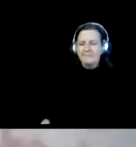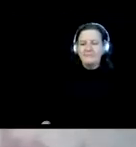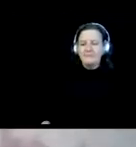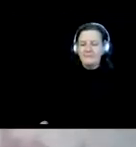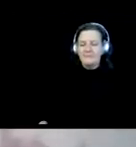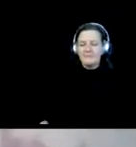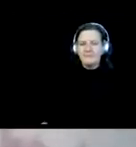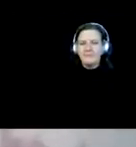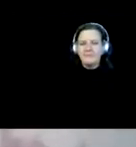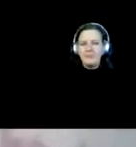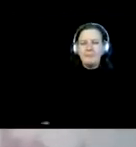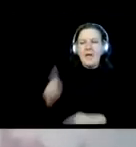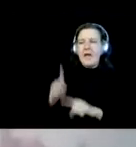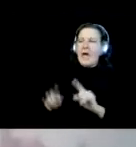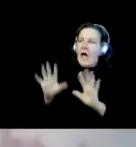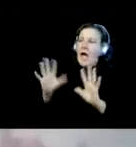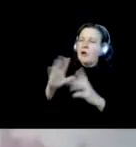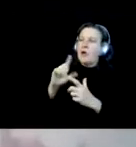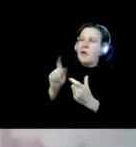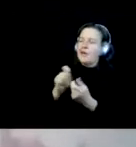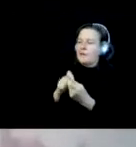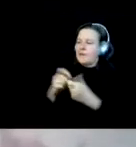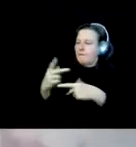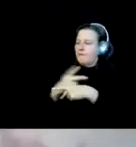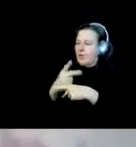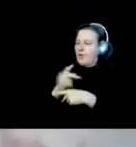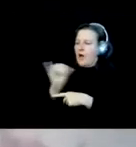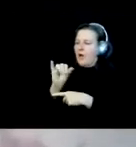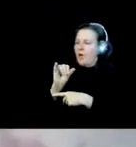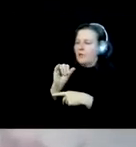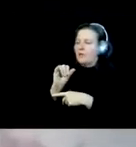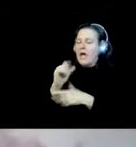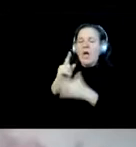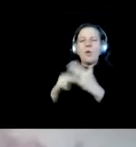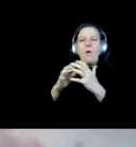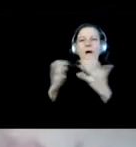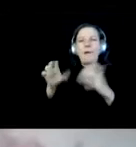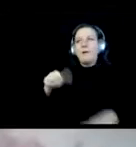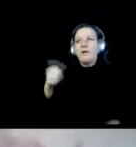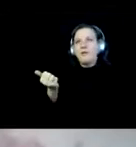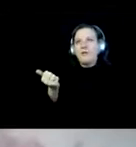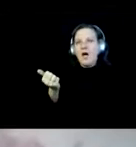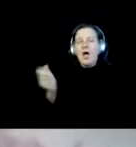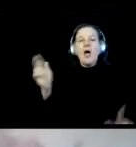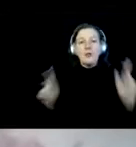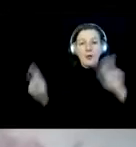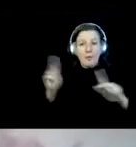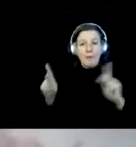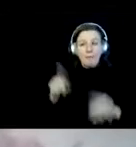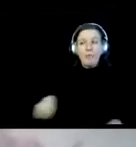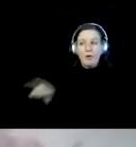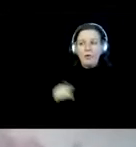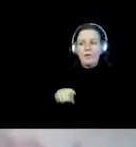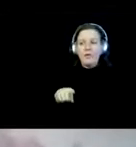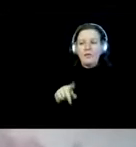I just couldn't quite figure out like what a bunch of other people mean within